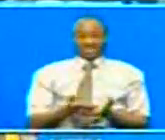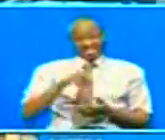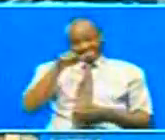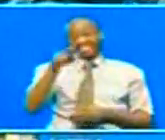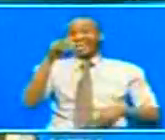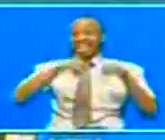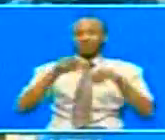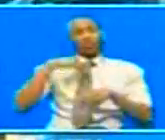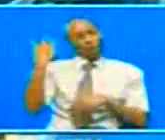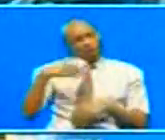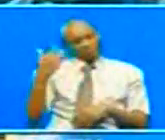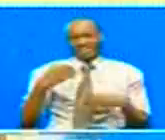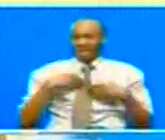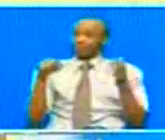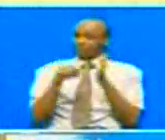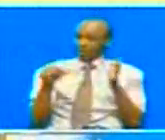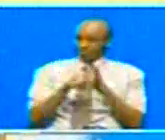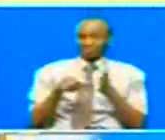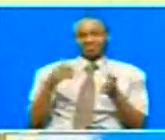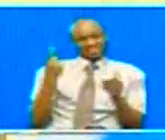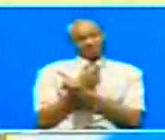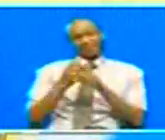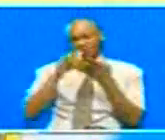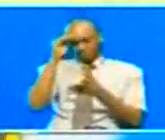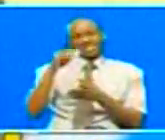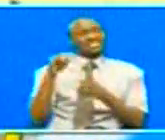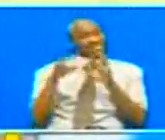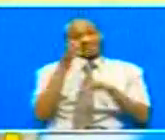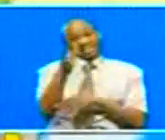generate a lot of controversy with reports of assault on students